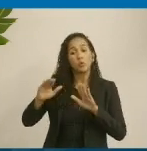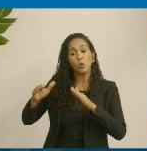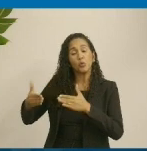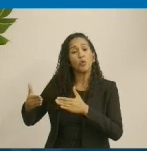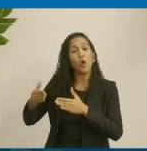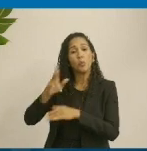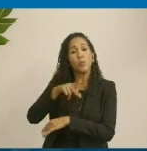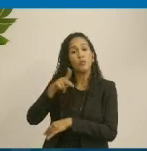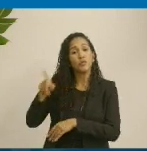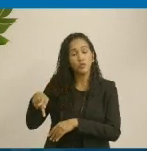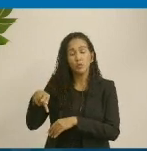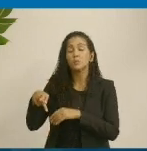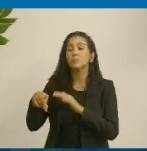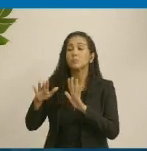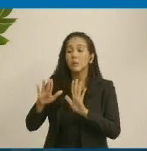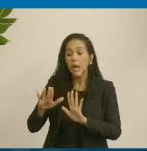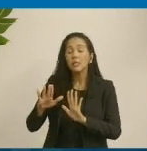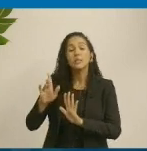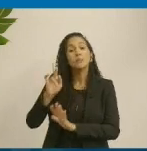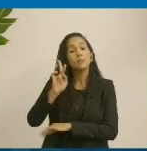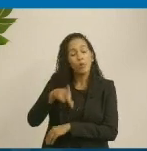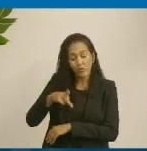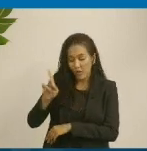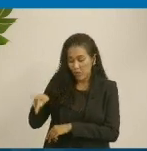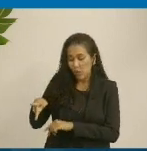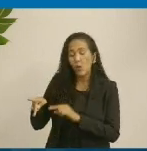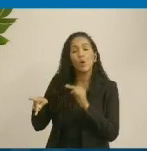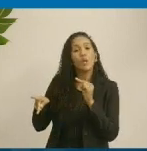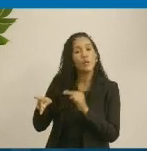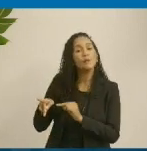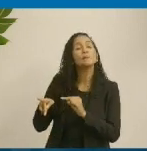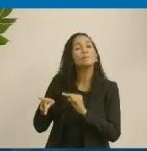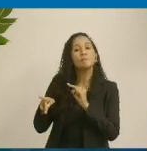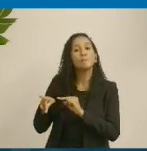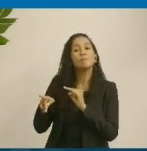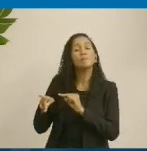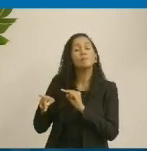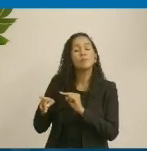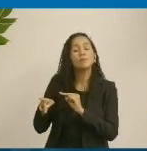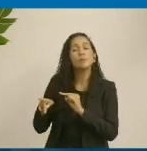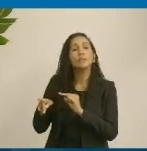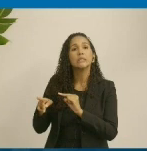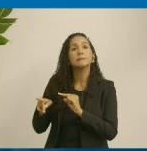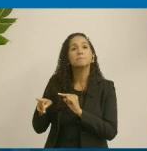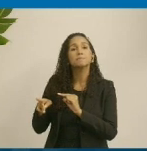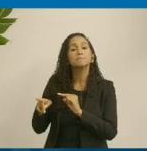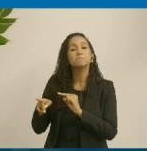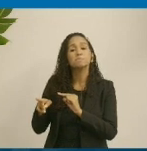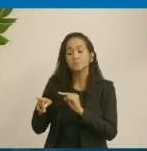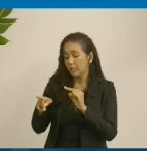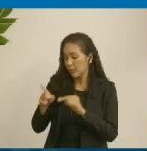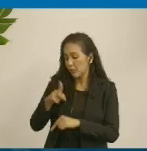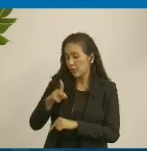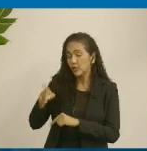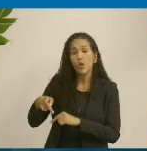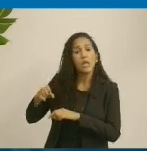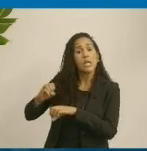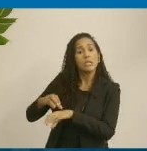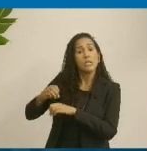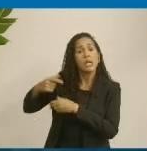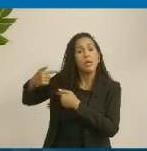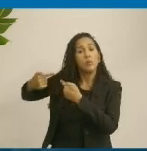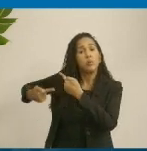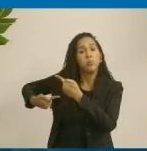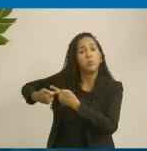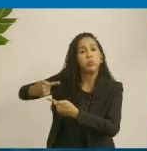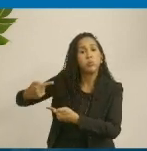inactive society, that's true, but teachers teach our generations to come. And it's absolutely important that they start with